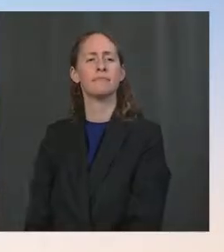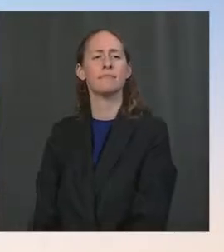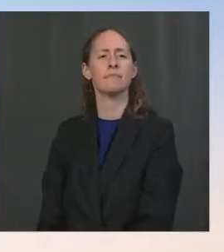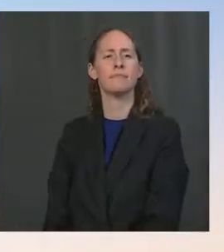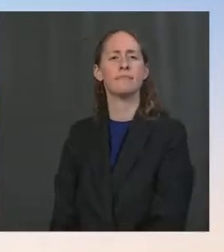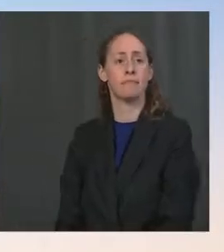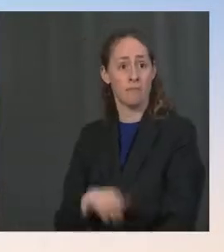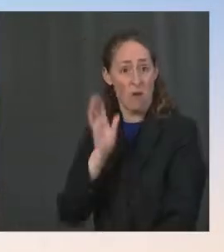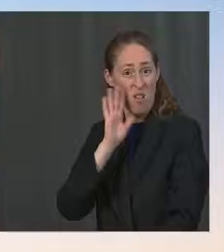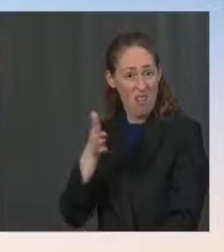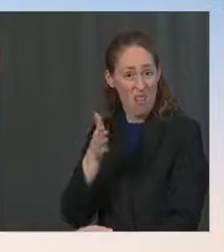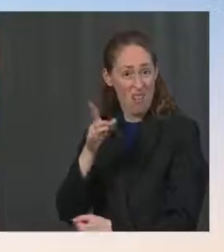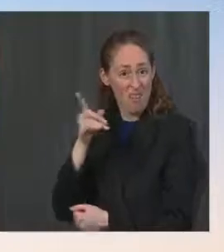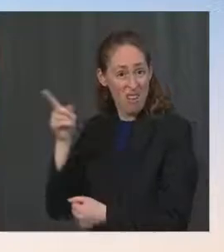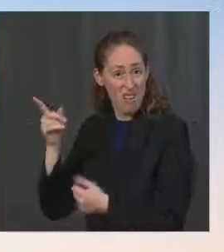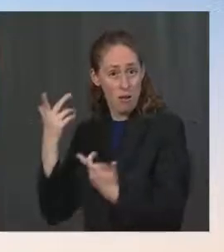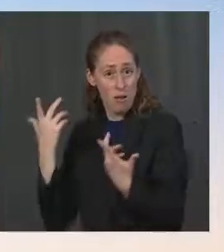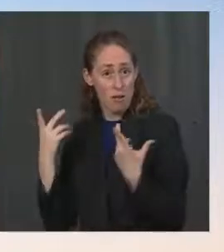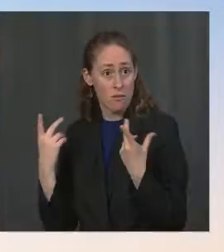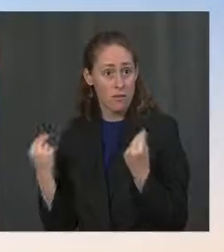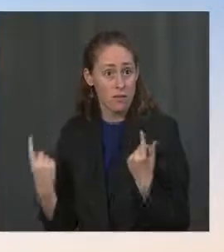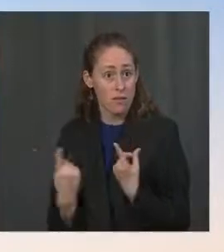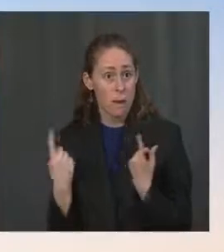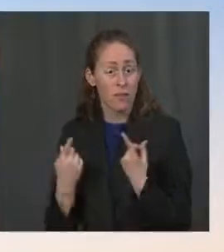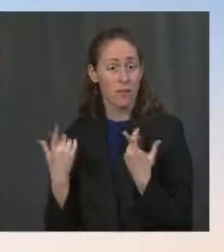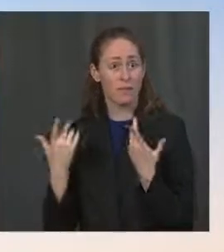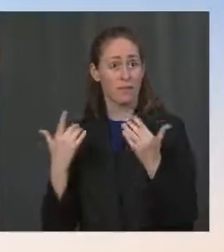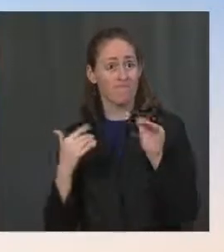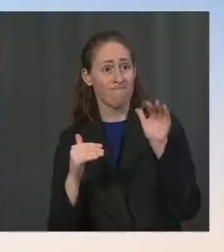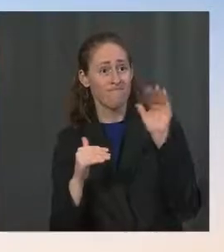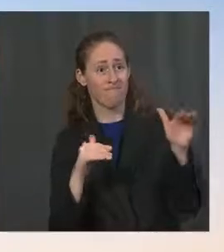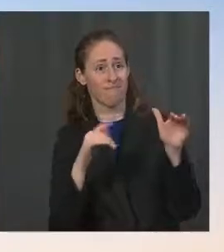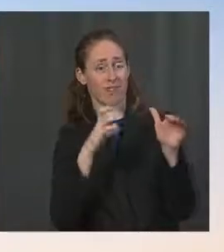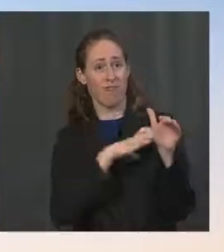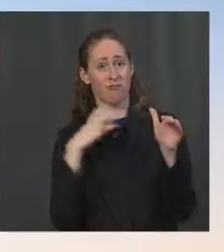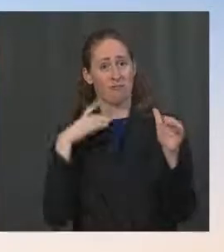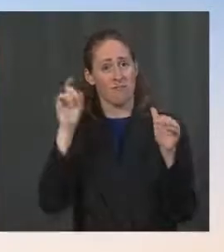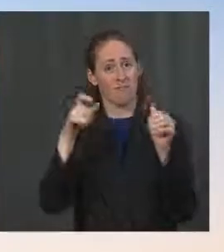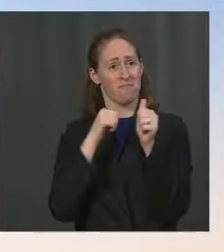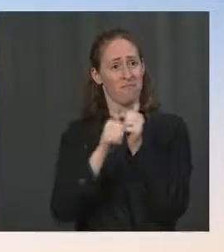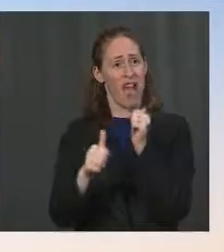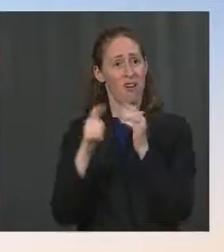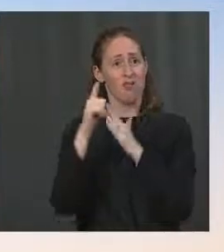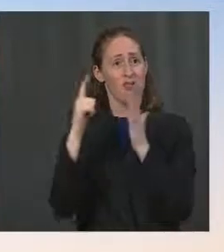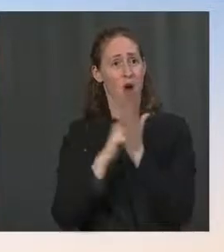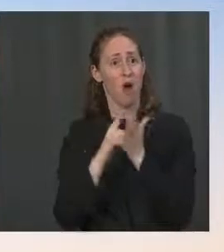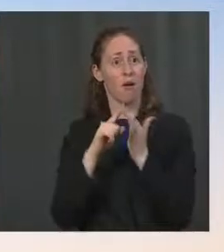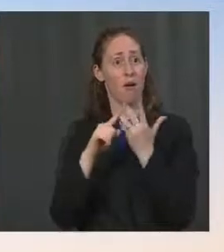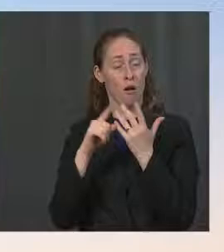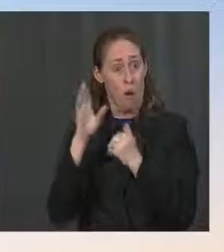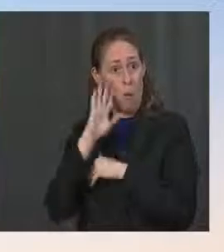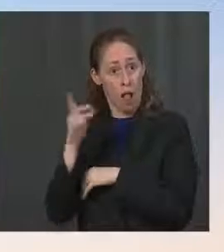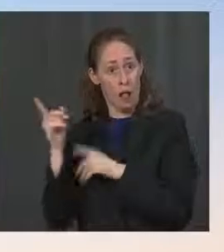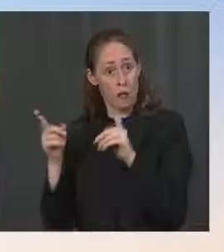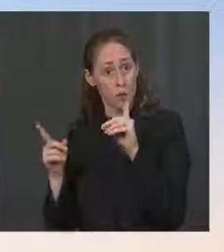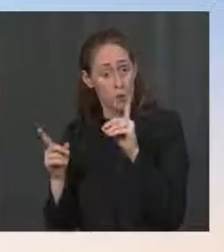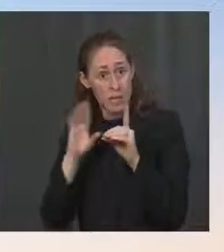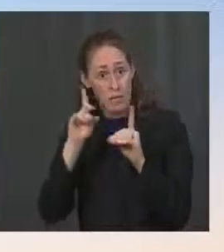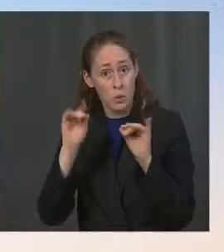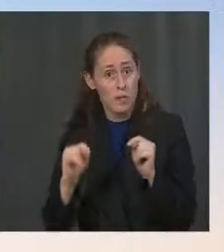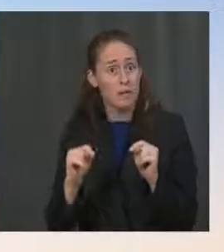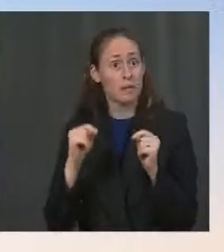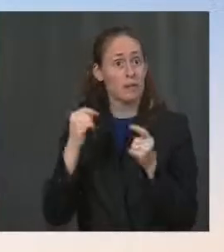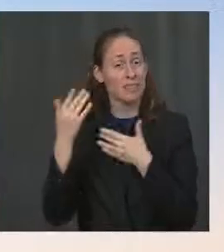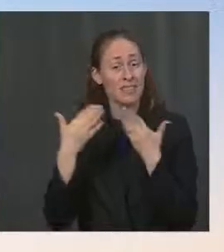taking right now to work with Congress to advance legislation? You know, you're saying the president will continue to call for the codification of Roe, but is there something that